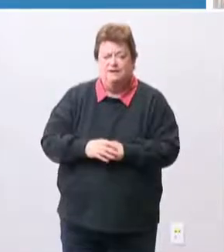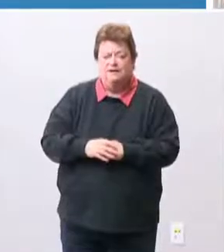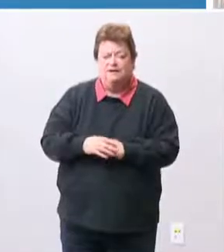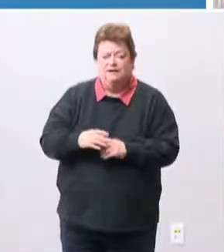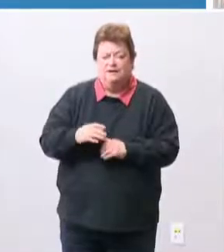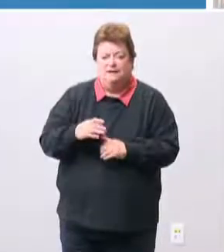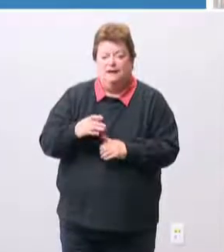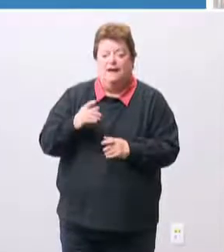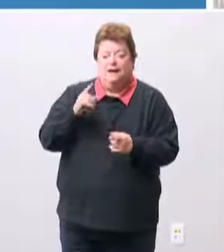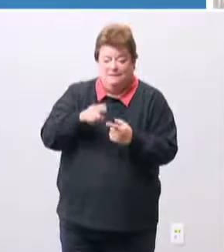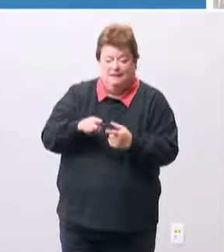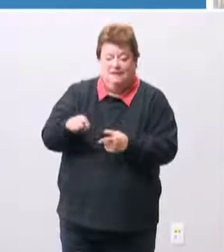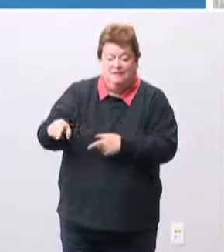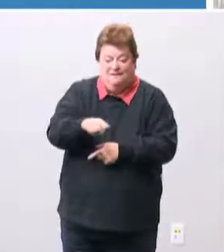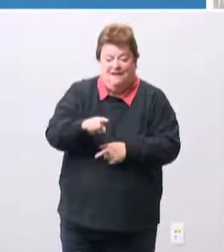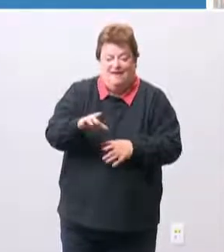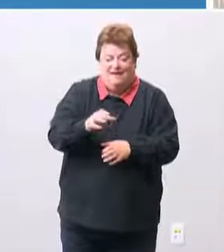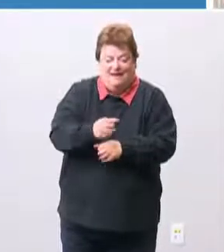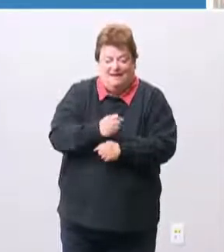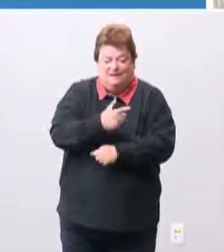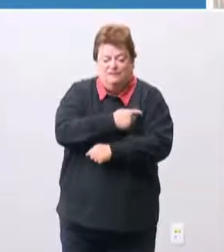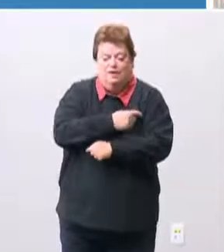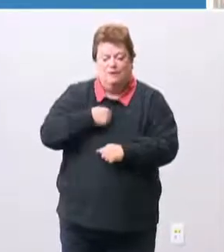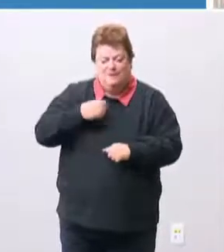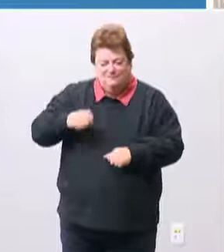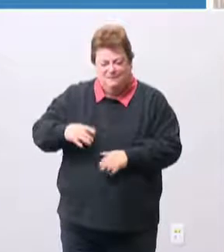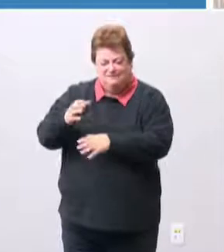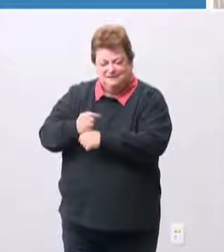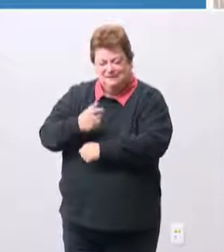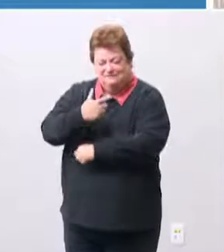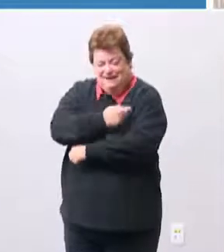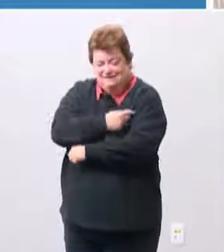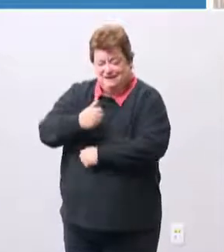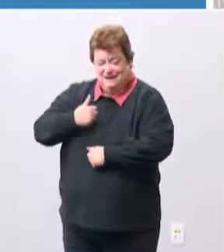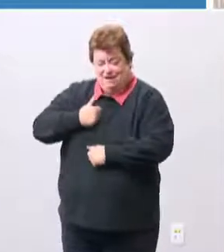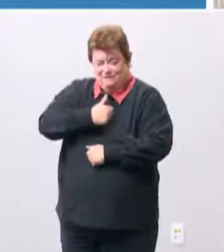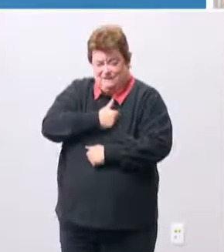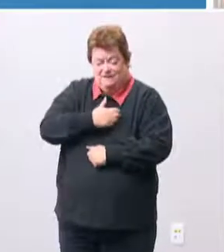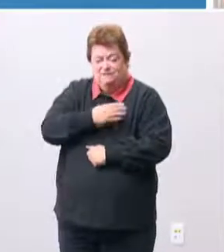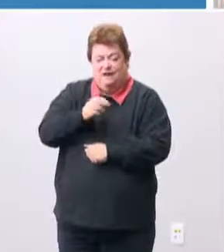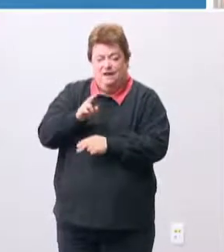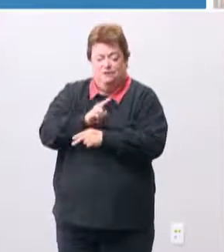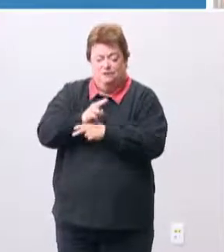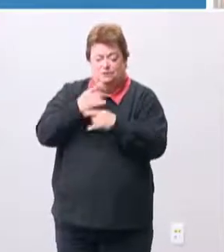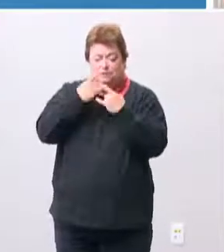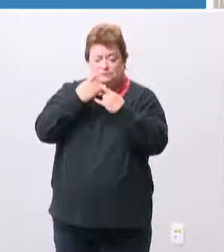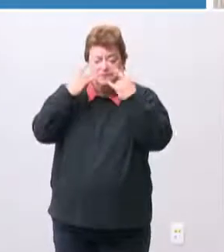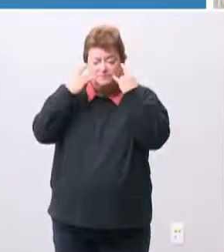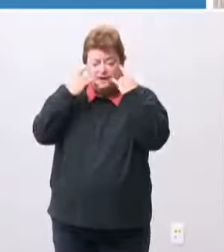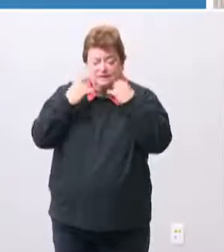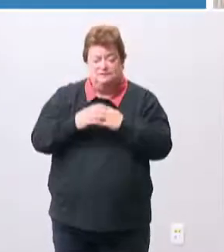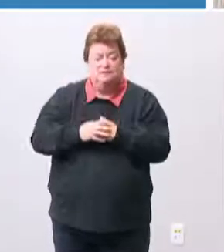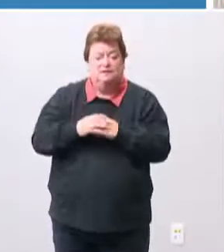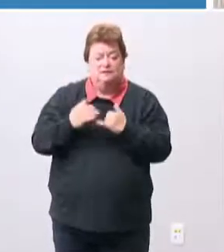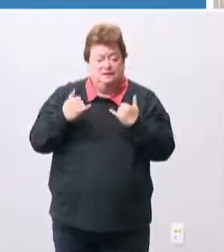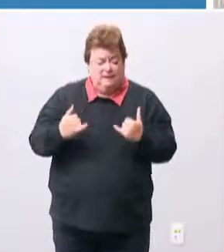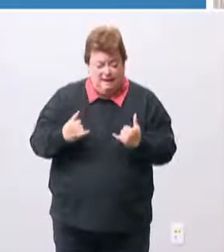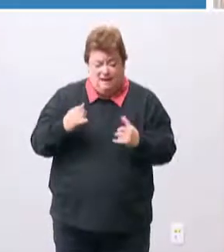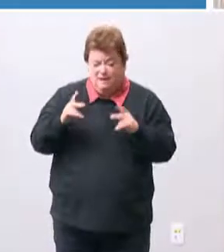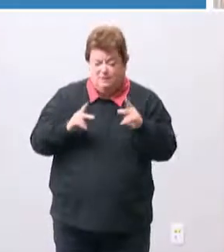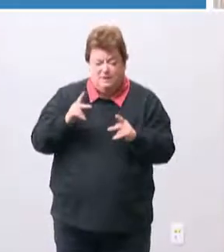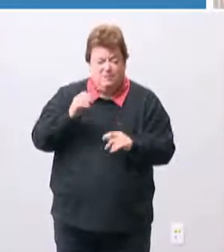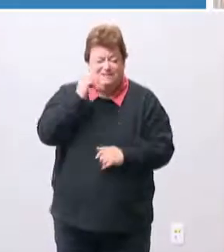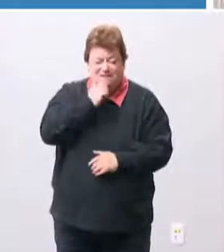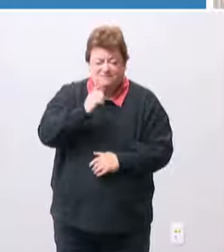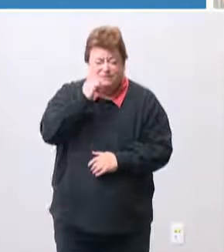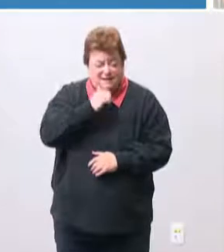get vaccinated is to get vaccinated ourselves and wear a mask. People in our community are getting vaccinated every day, and